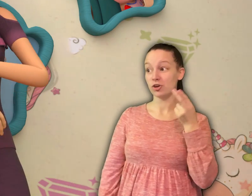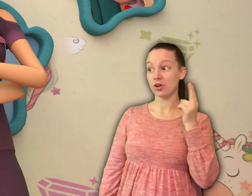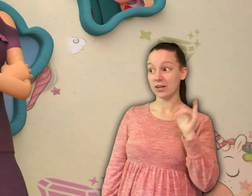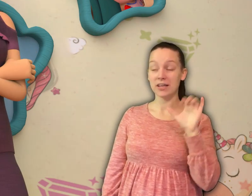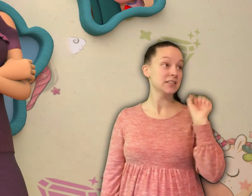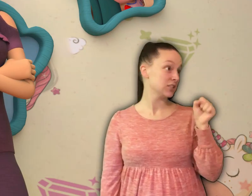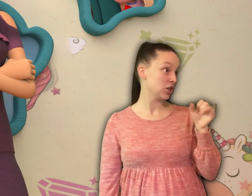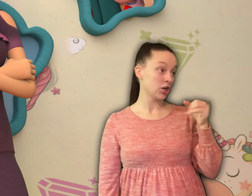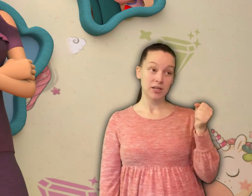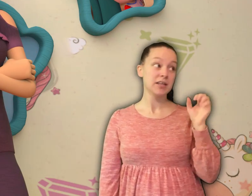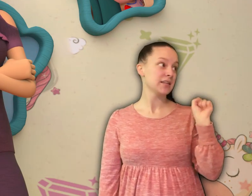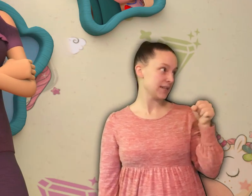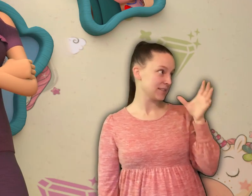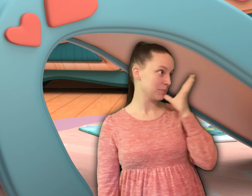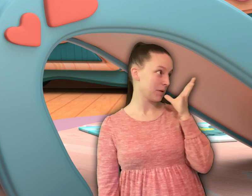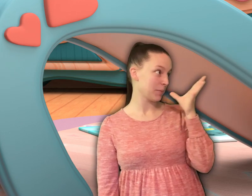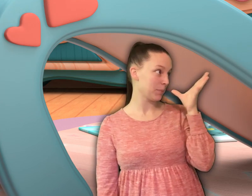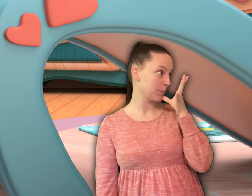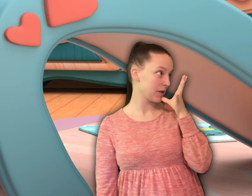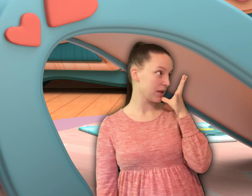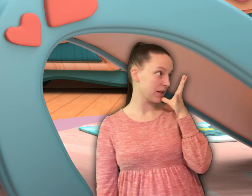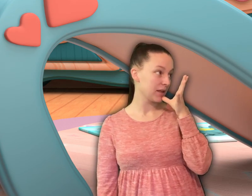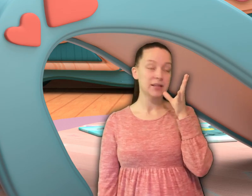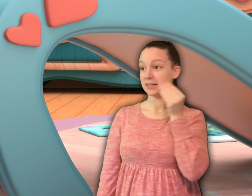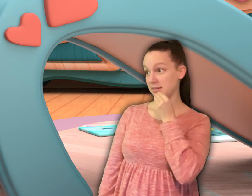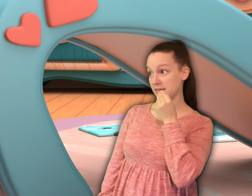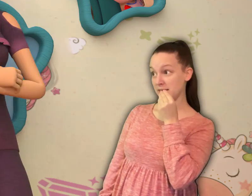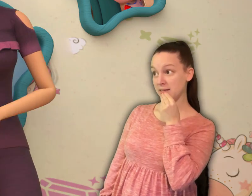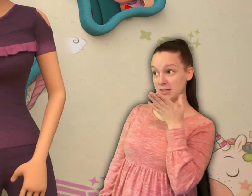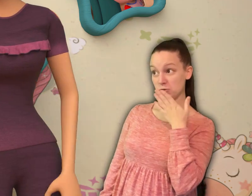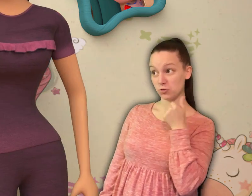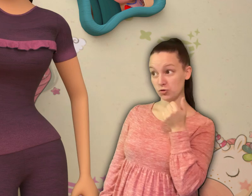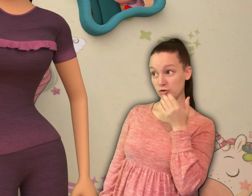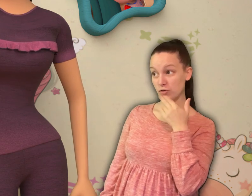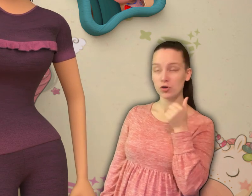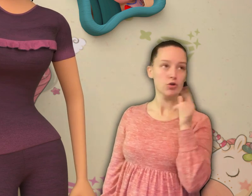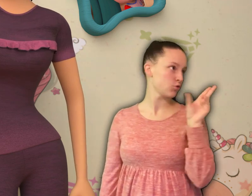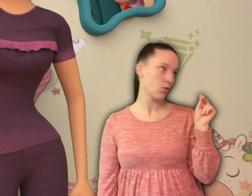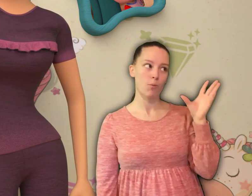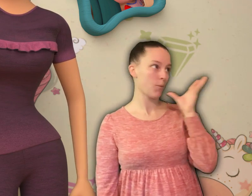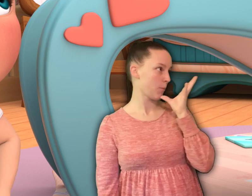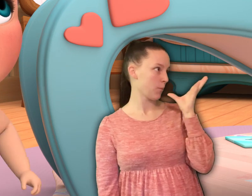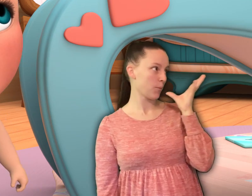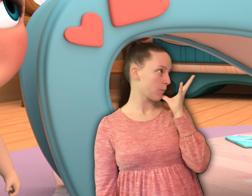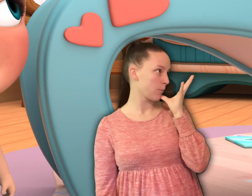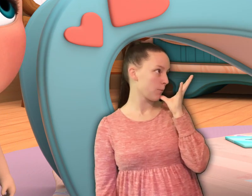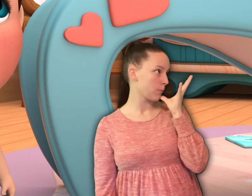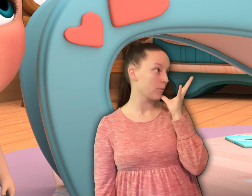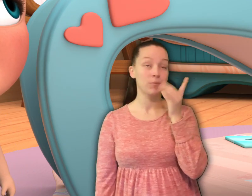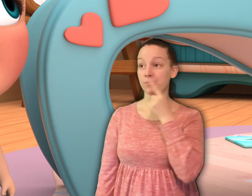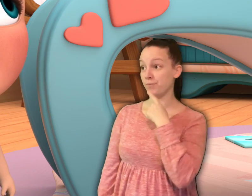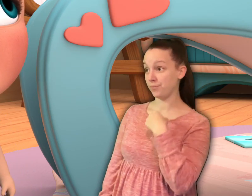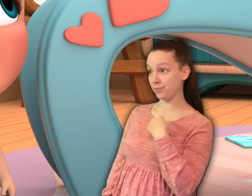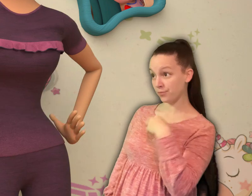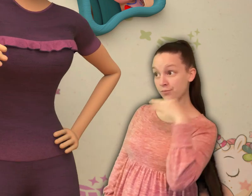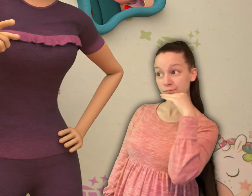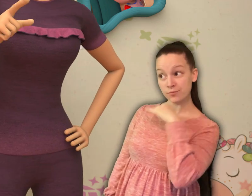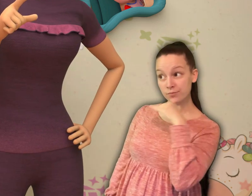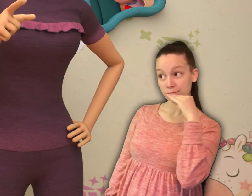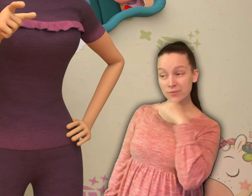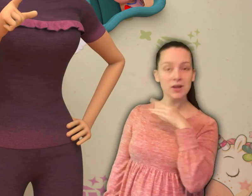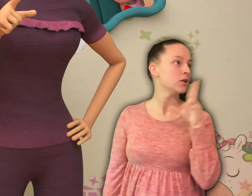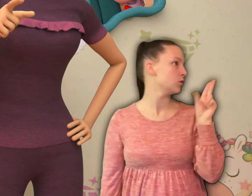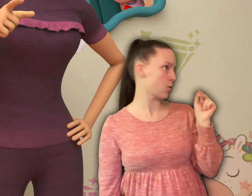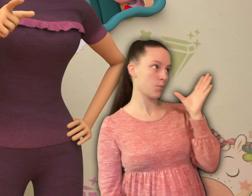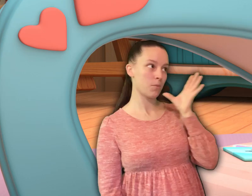haaa Johnny Johnny yes Mama eating sugar no Mama